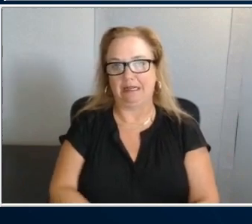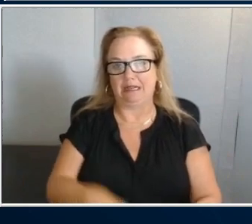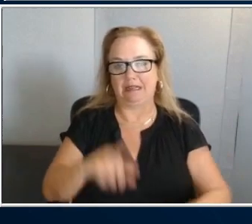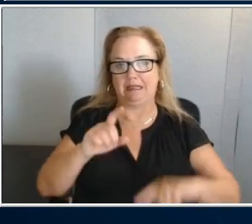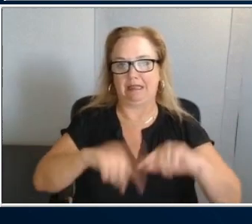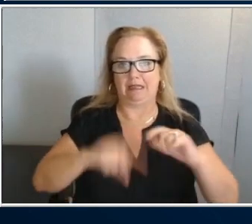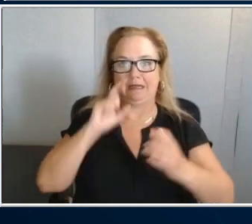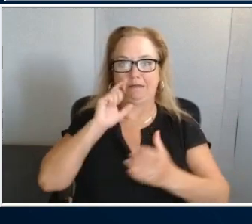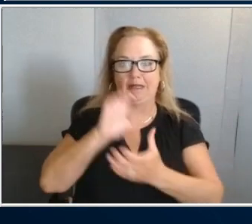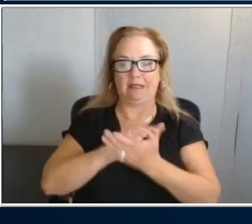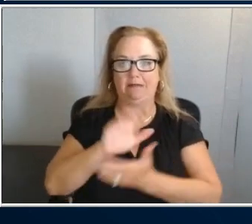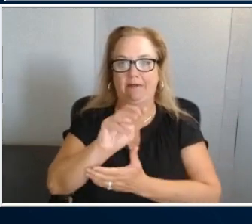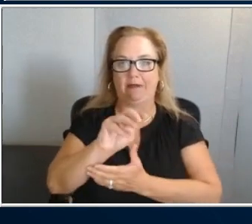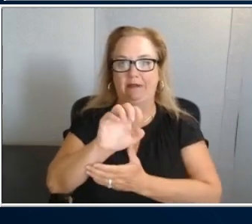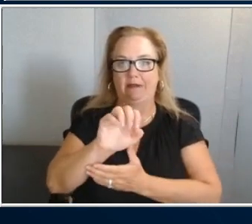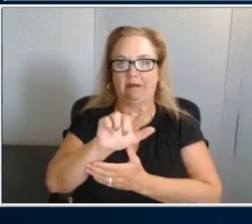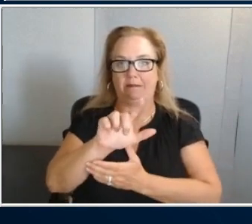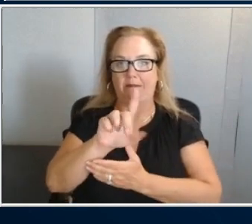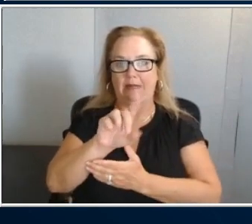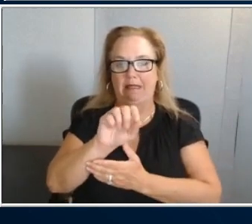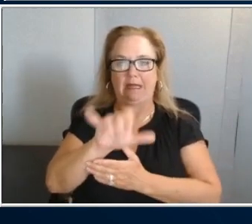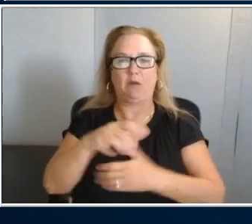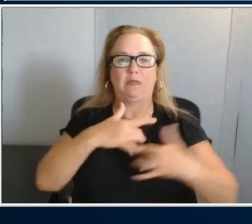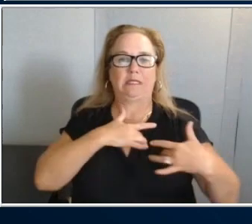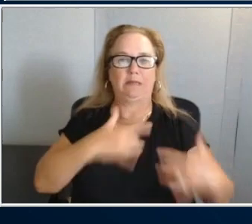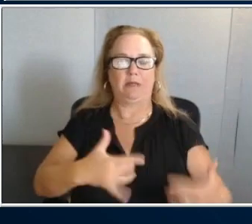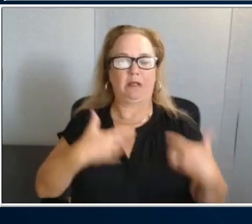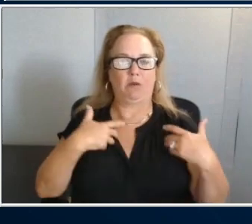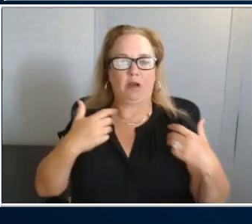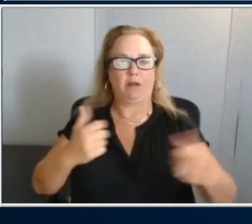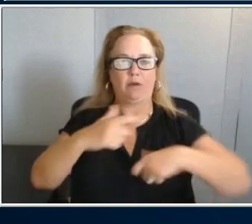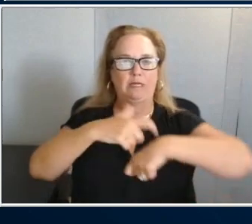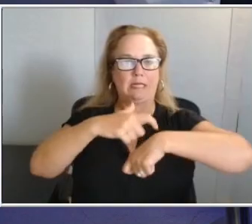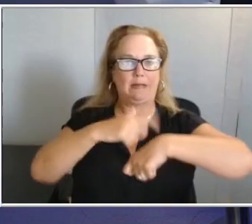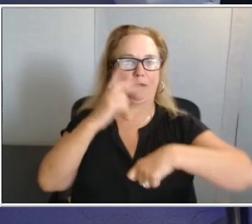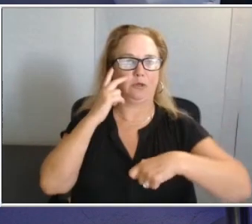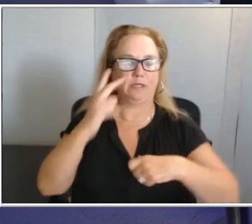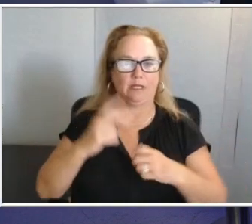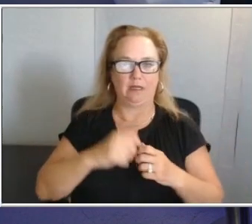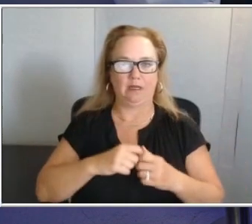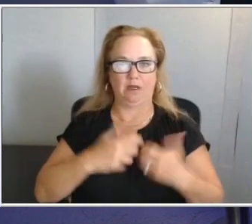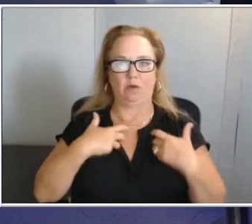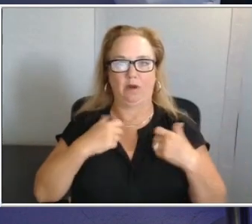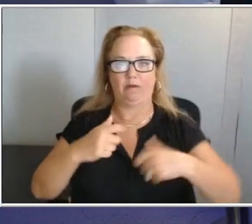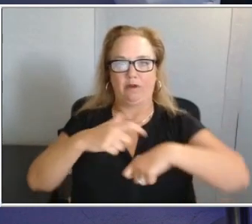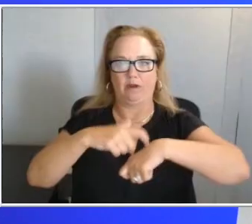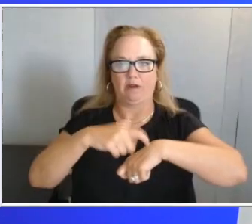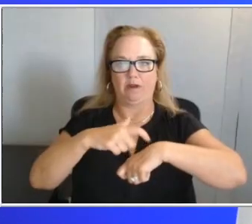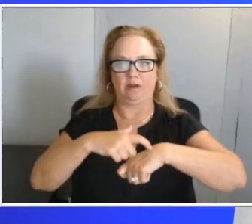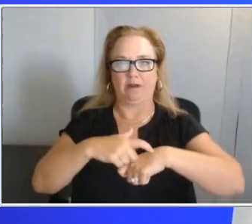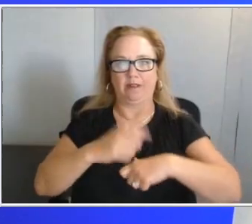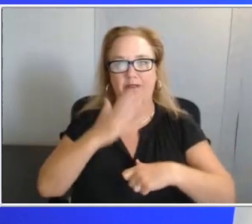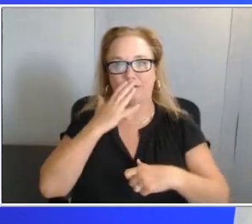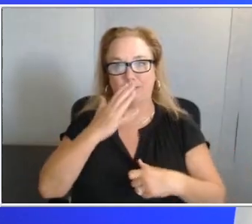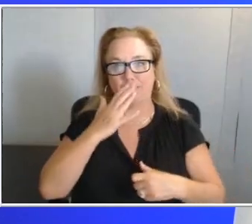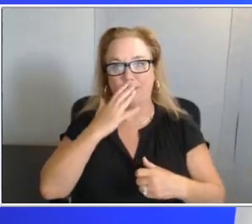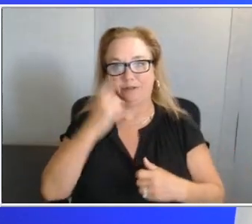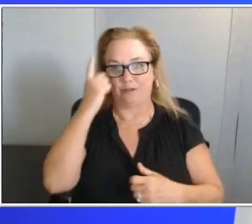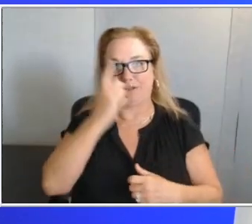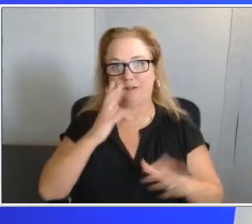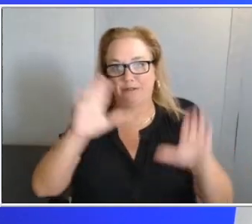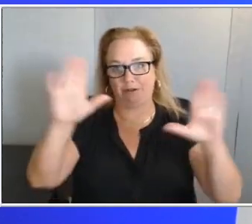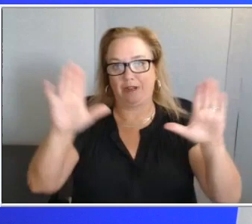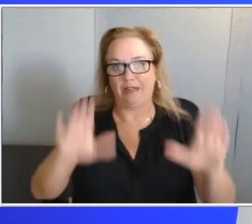Is what Melody's describing typical? What's the typical recovery that you see, Dr. Holder? Yeah, I mean, actually, right now, I think she's doing really well. She looks fantastic.